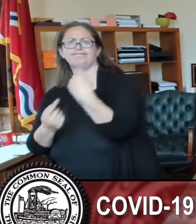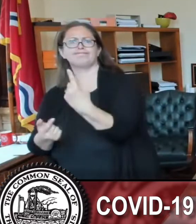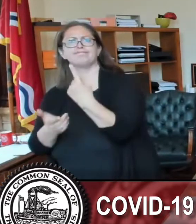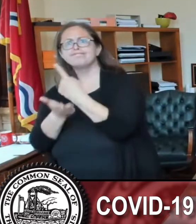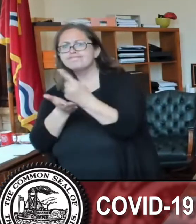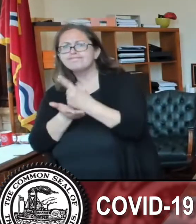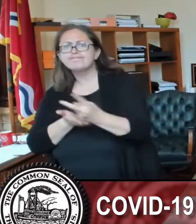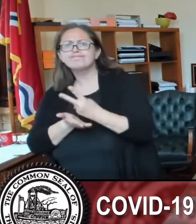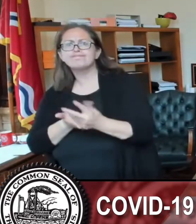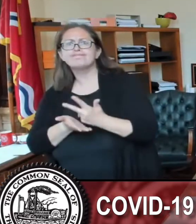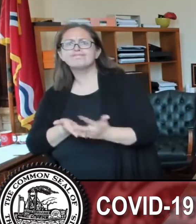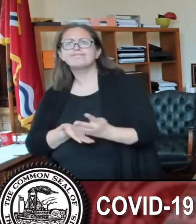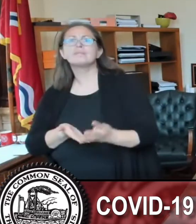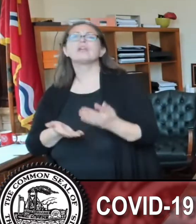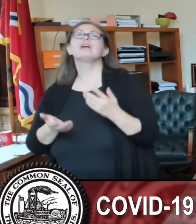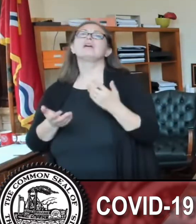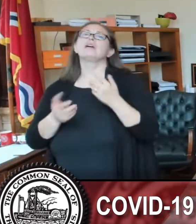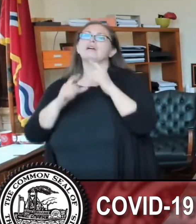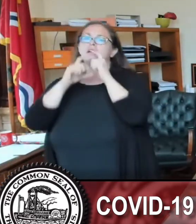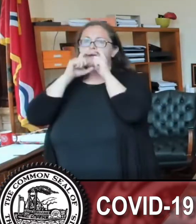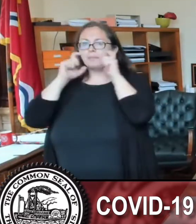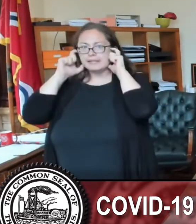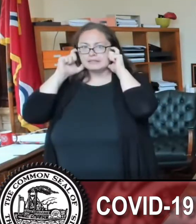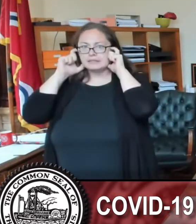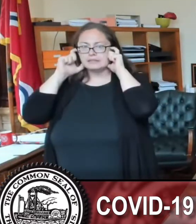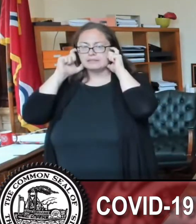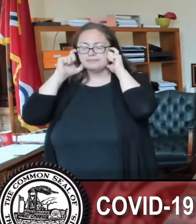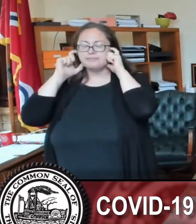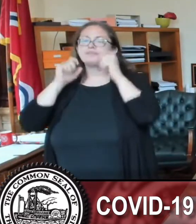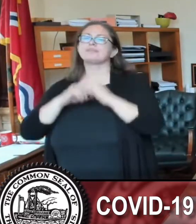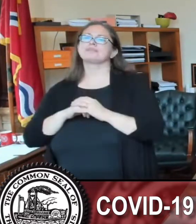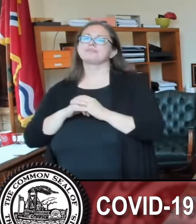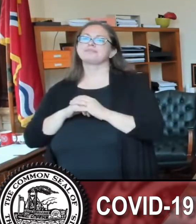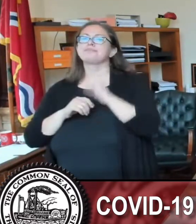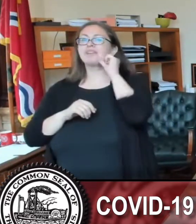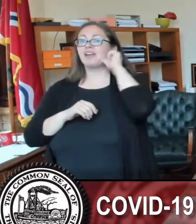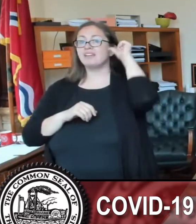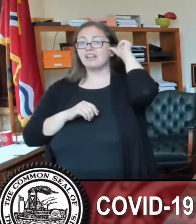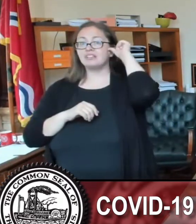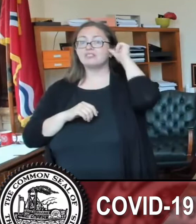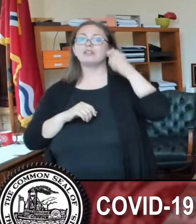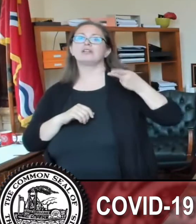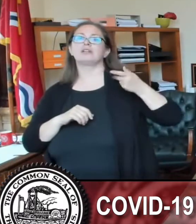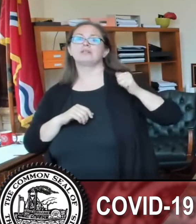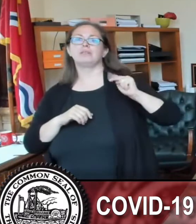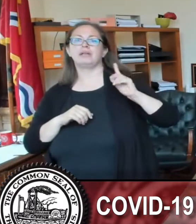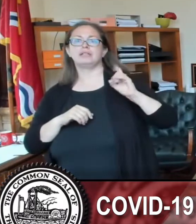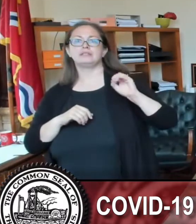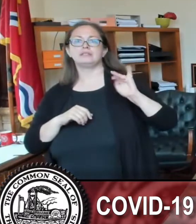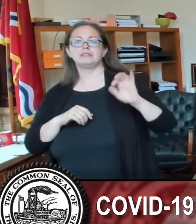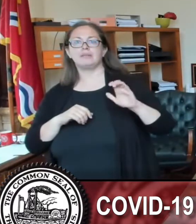weeks is masks. And yesterday, the Pandemic Task Force